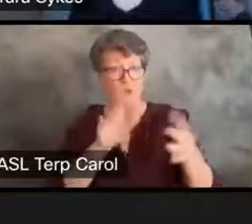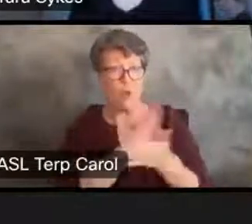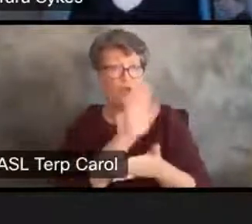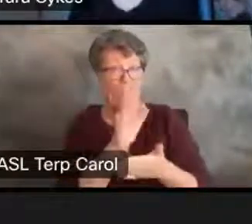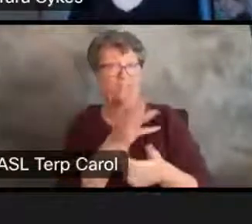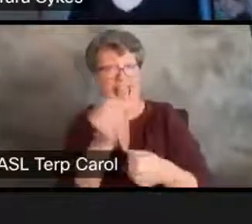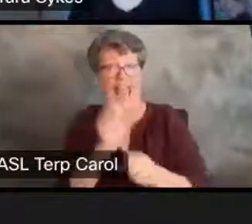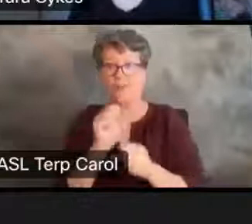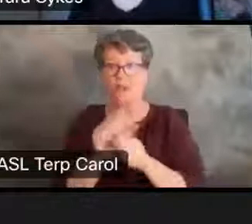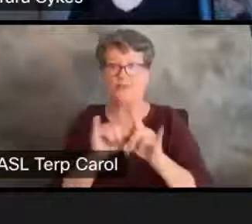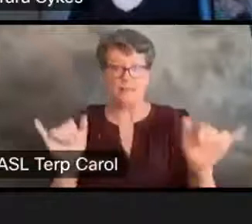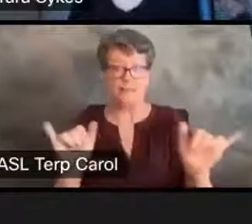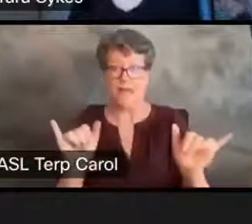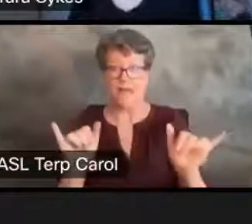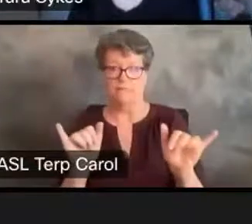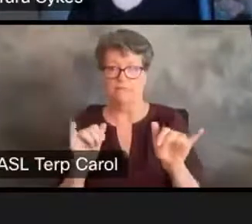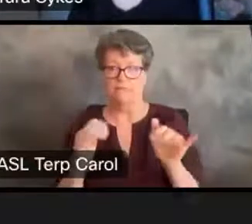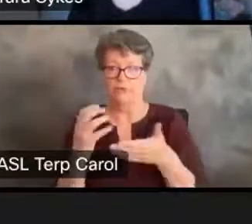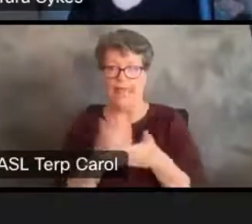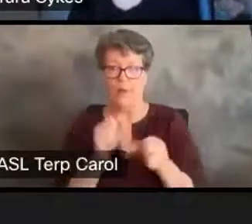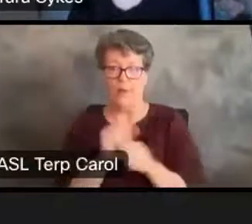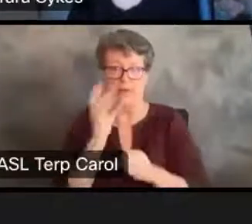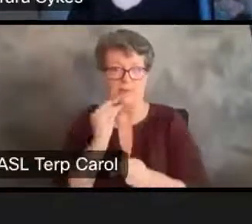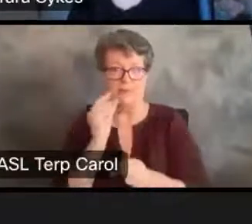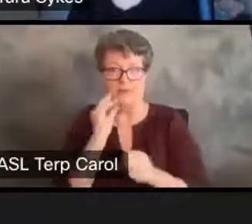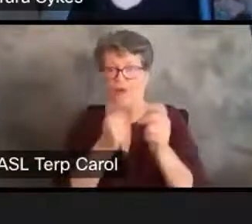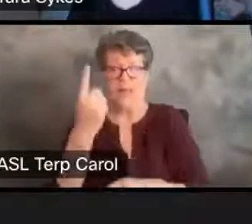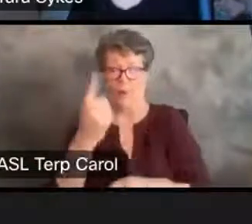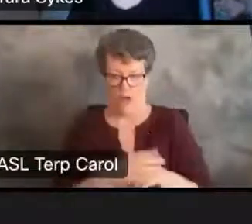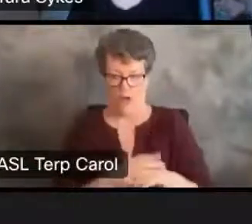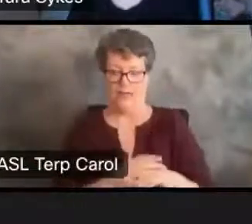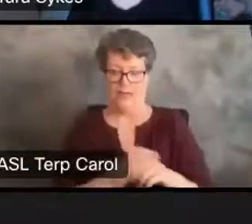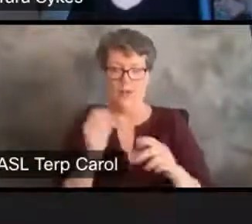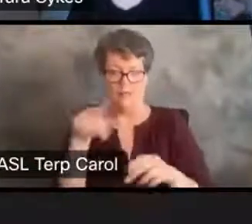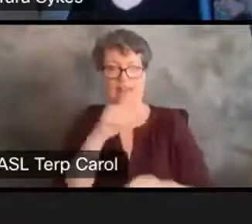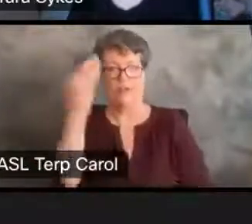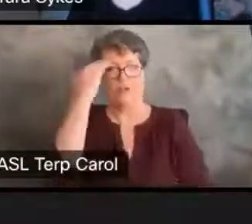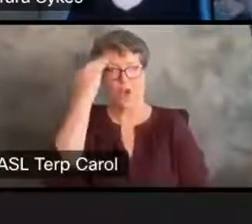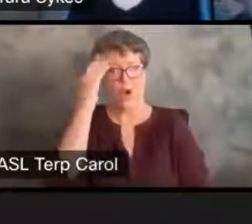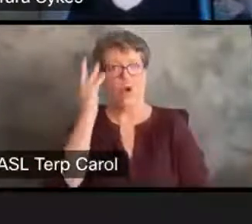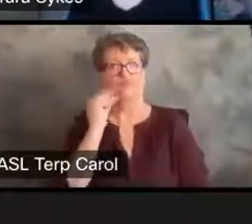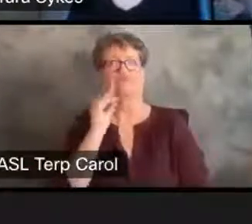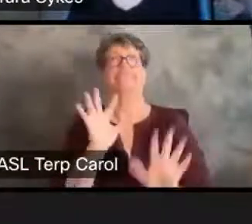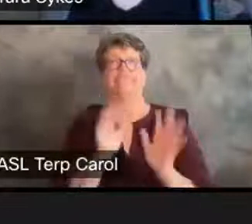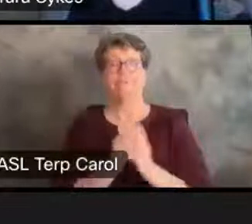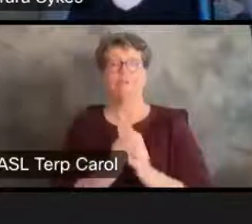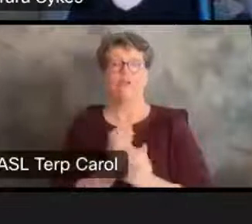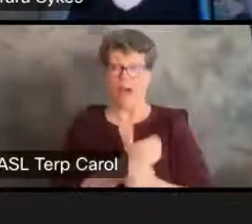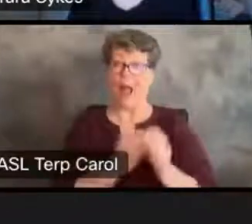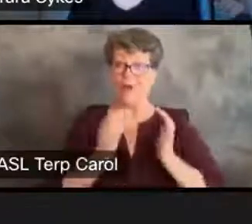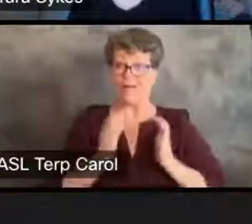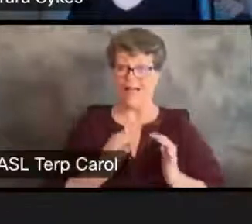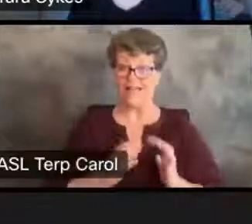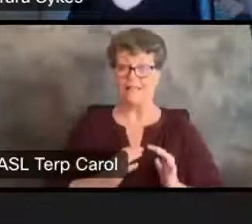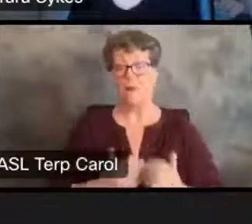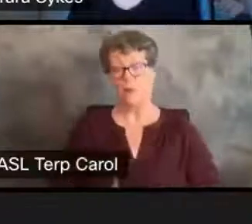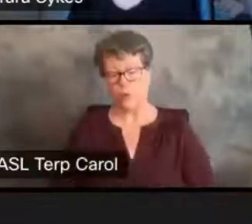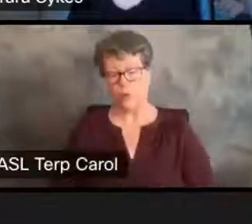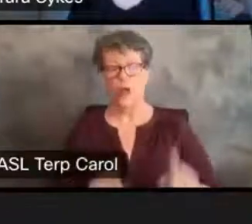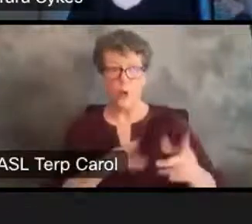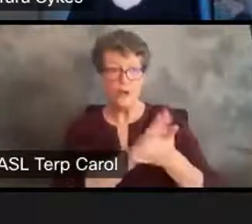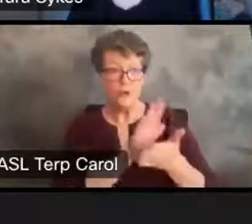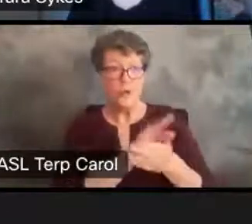college infrastructure to facilitate successful competitive employment and ensuring that college is directly correlating, creating